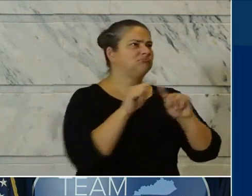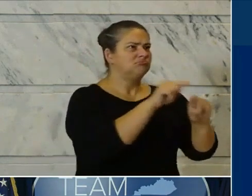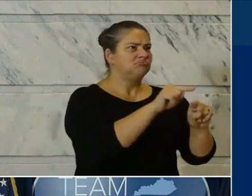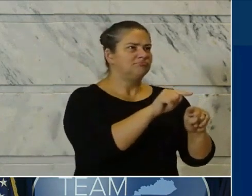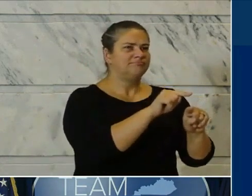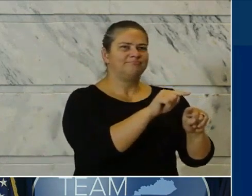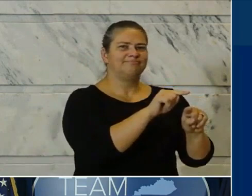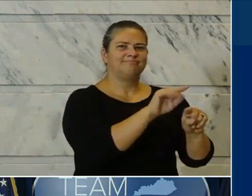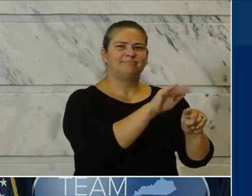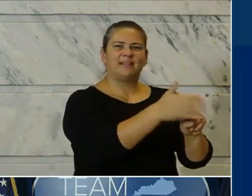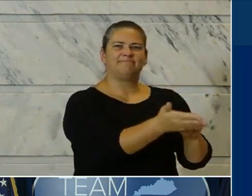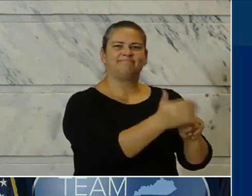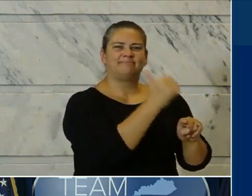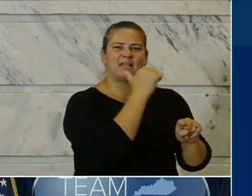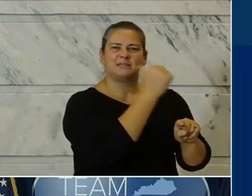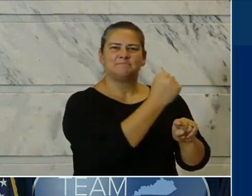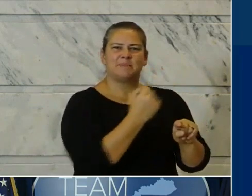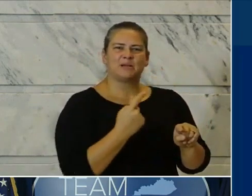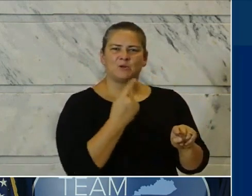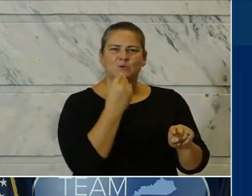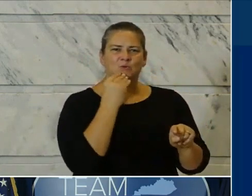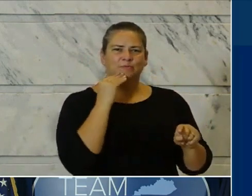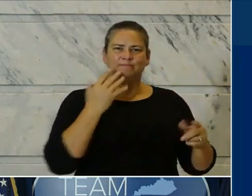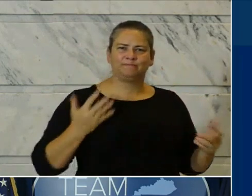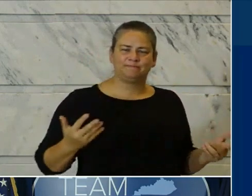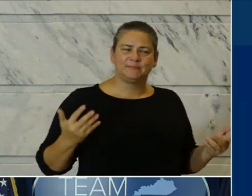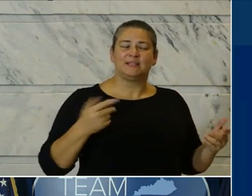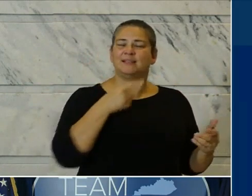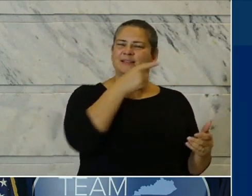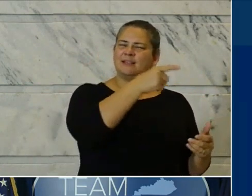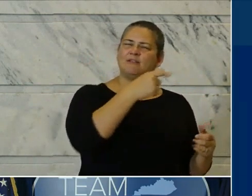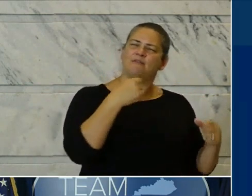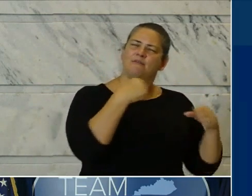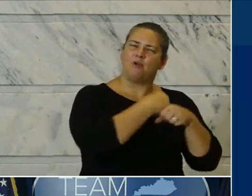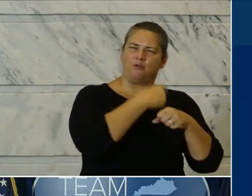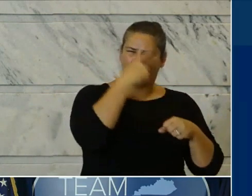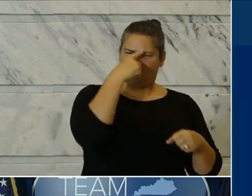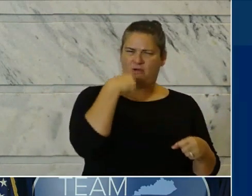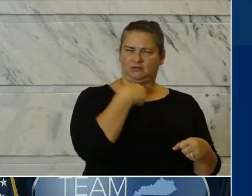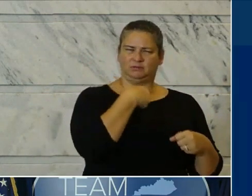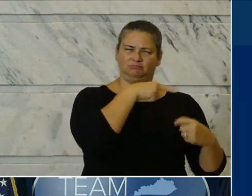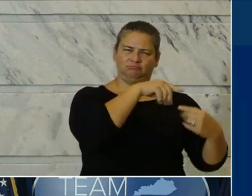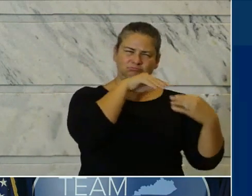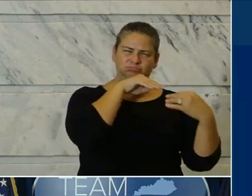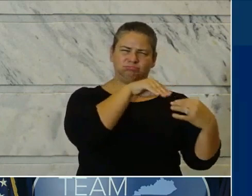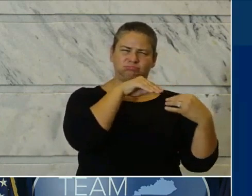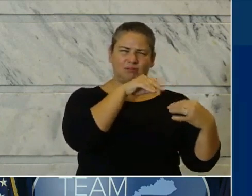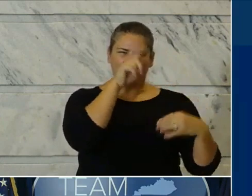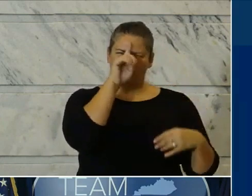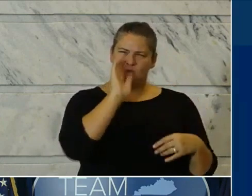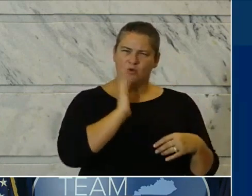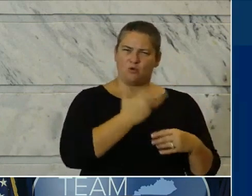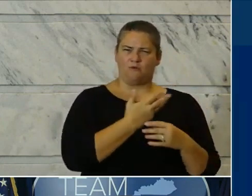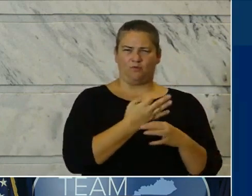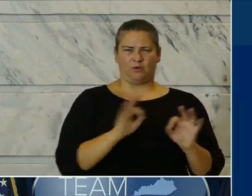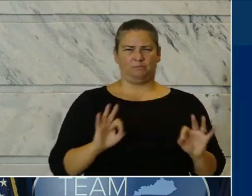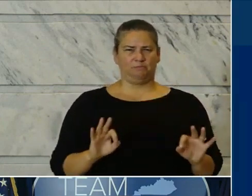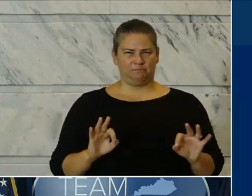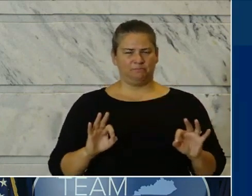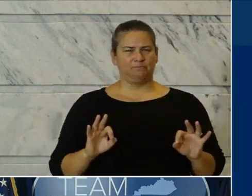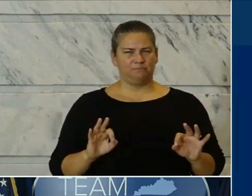all of our freedoms, and the gold stars bestowed with an honor those families that no one